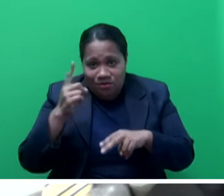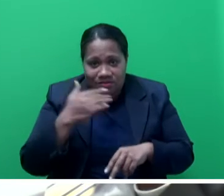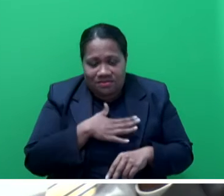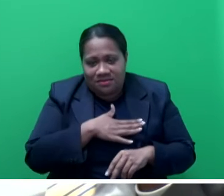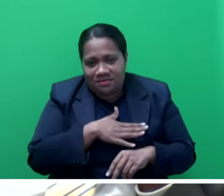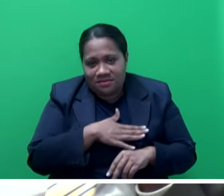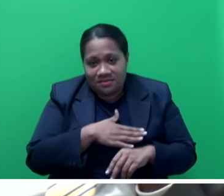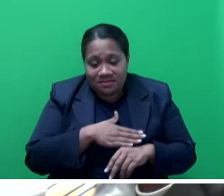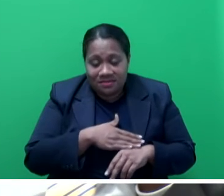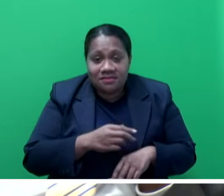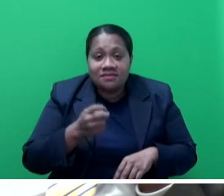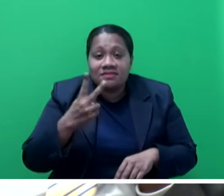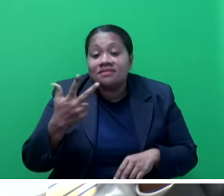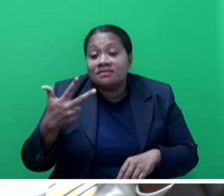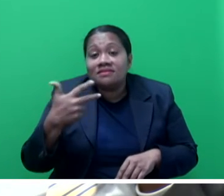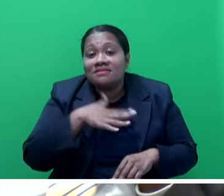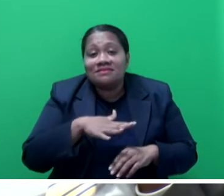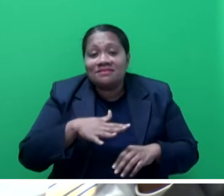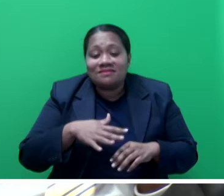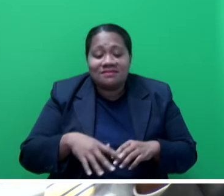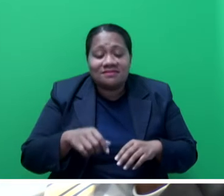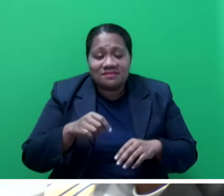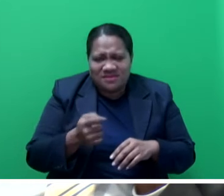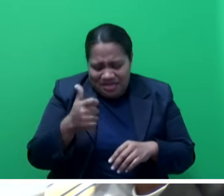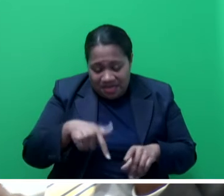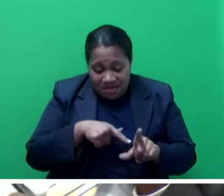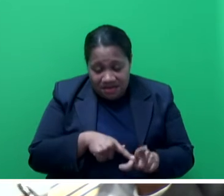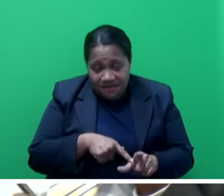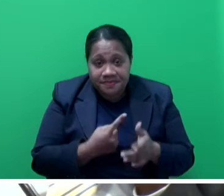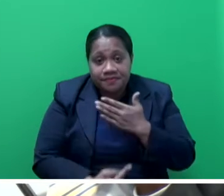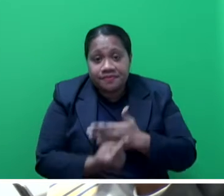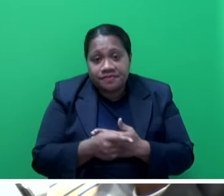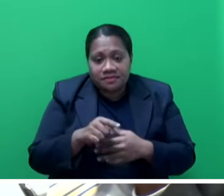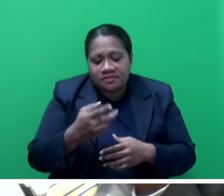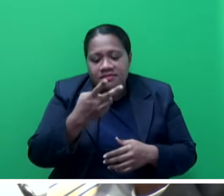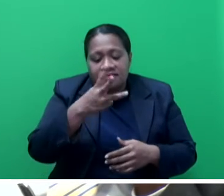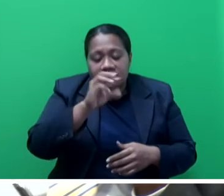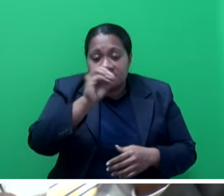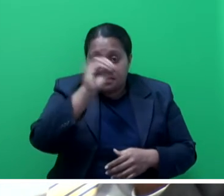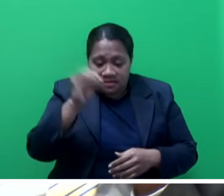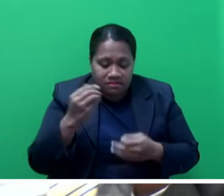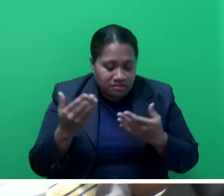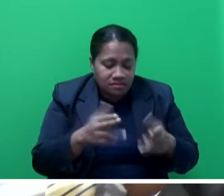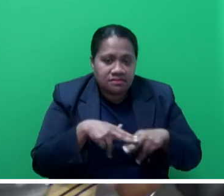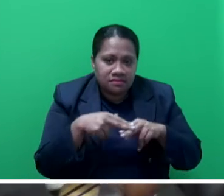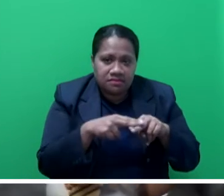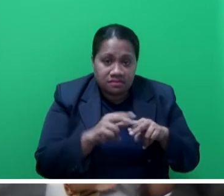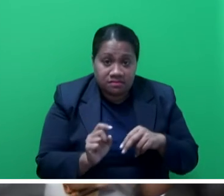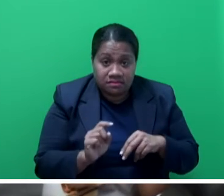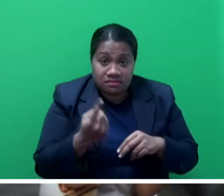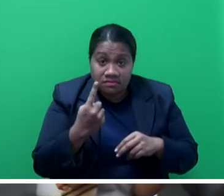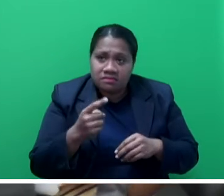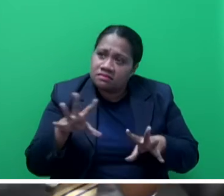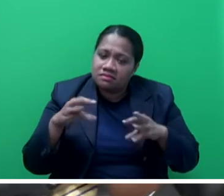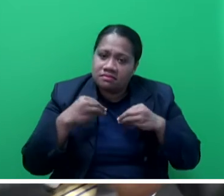100,800 doses early this year, a portion of the 20% which is committed to Fiji. Of this, we received the first batch of